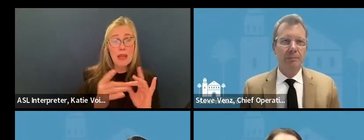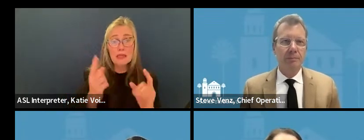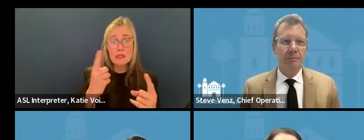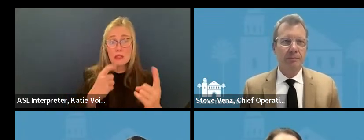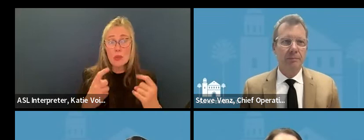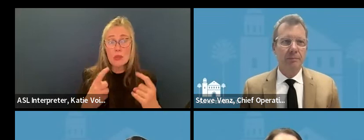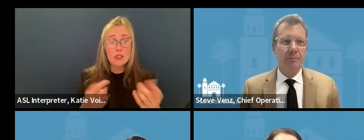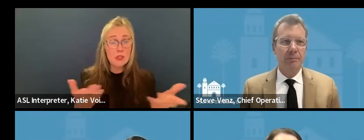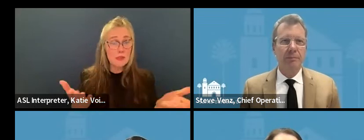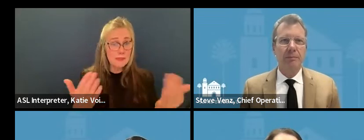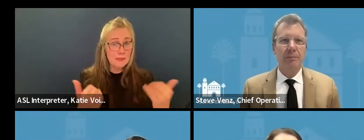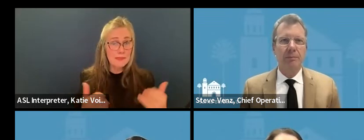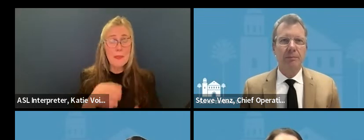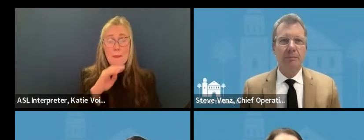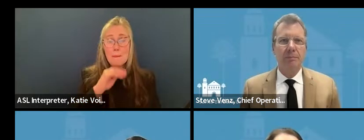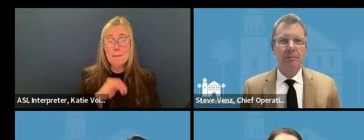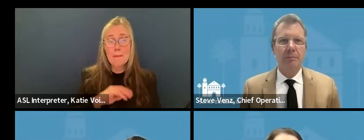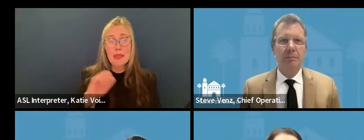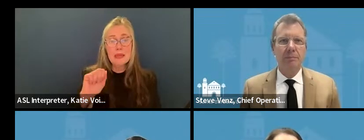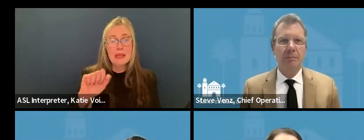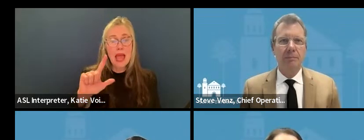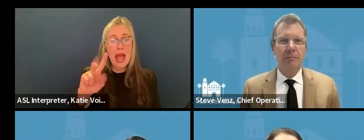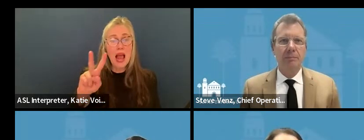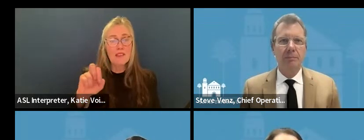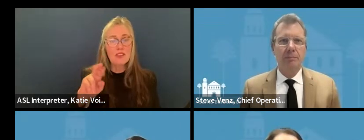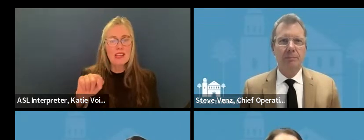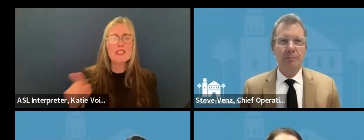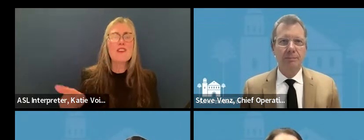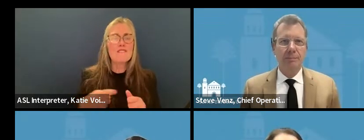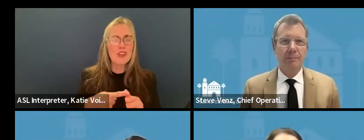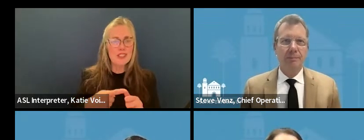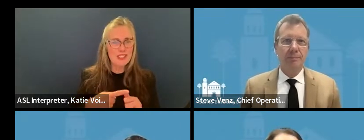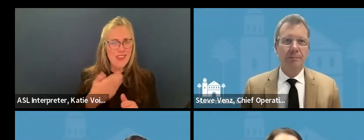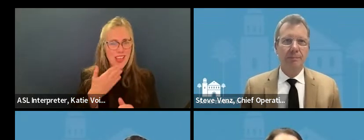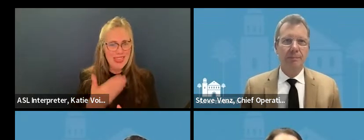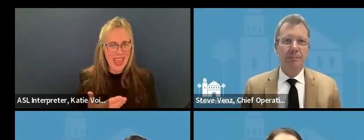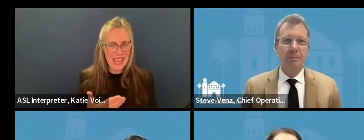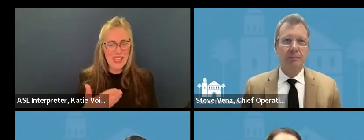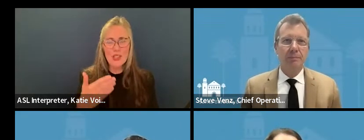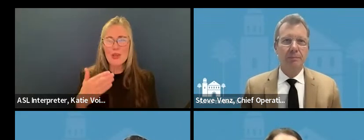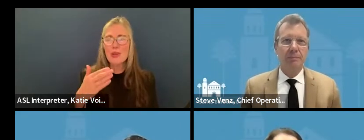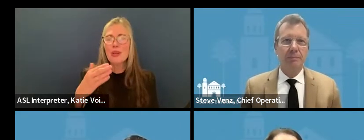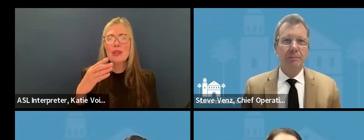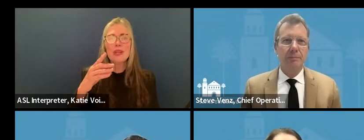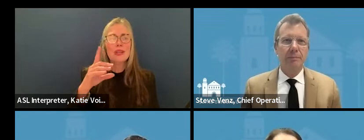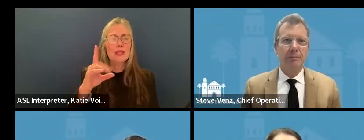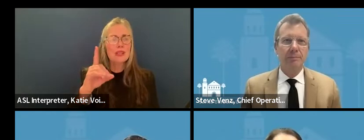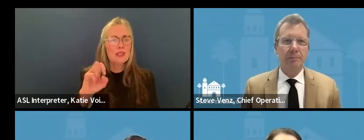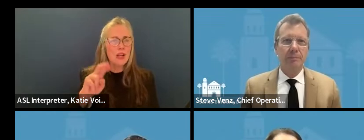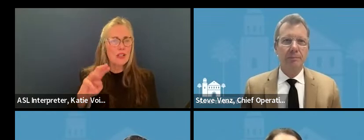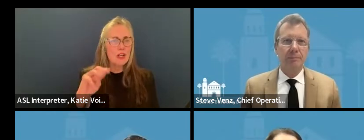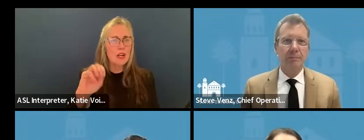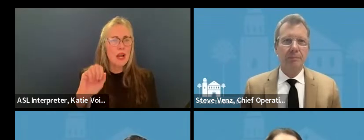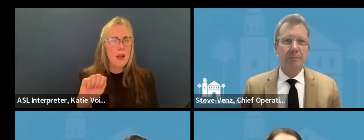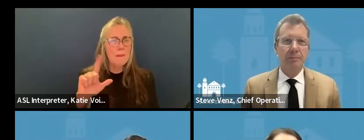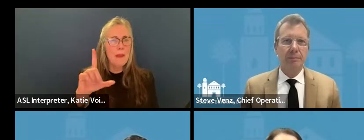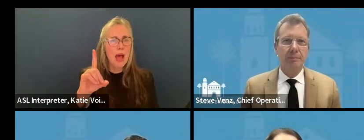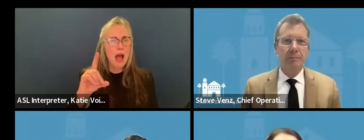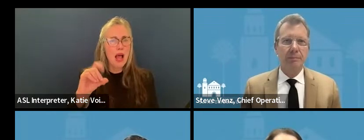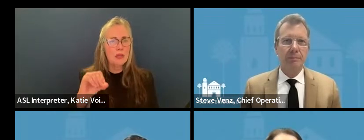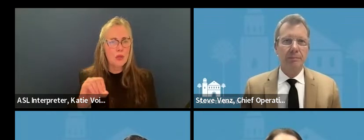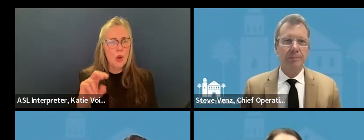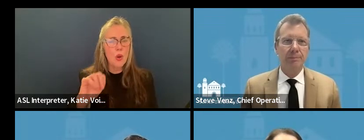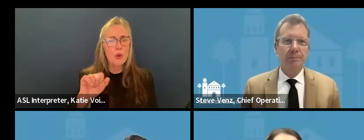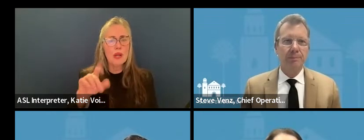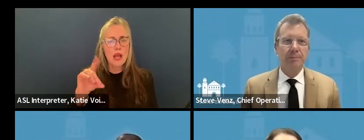Ms. Alvarez? First of all, thank you. Thank you, Dr. Maldonado. Thank you, Mr. Vance, Mr. Woodard, and